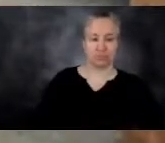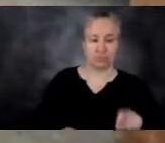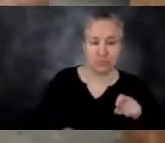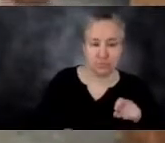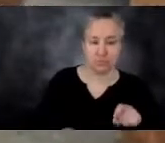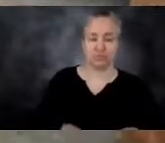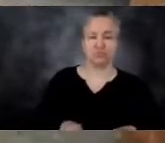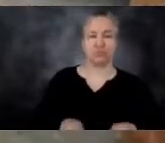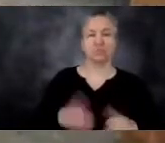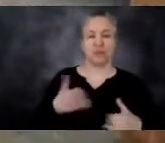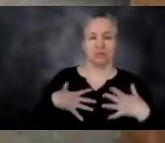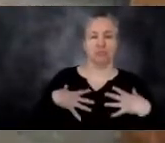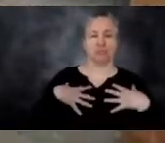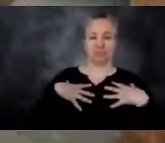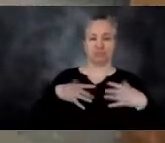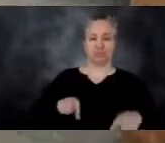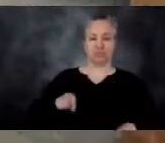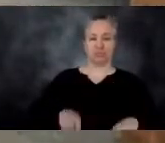Good, back up.